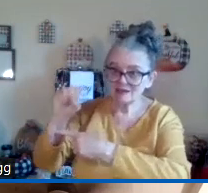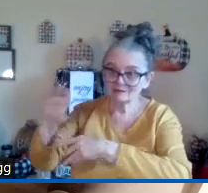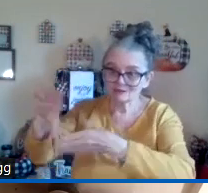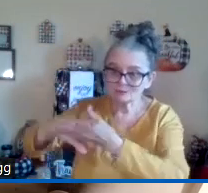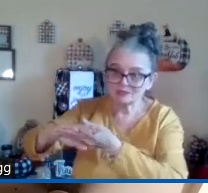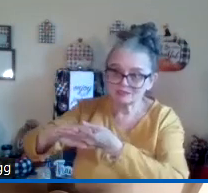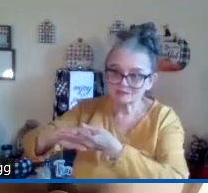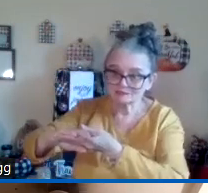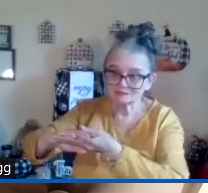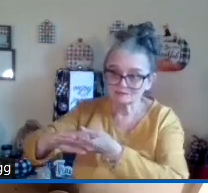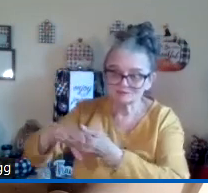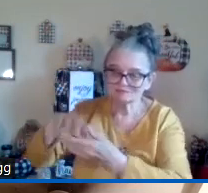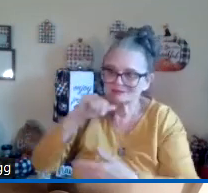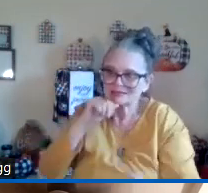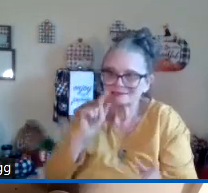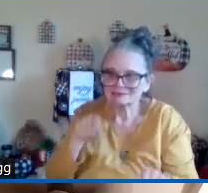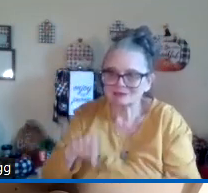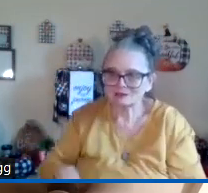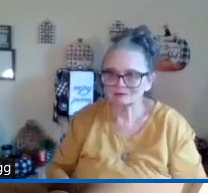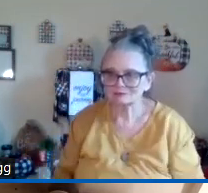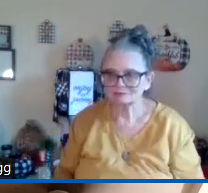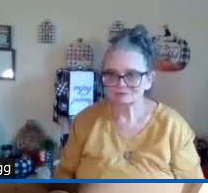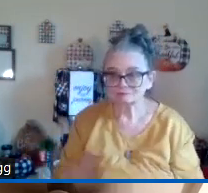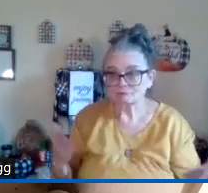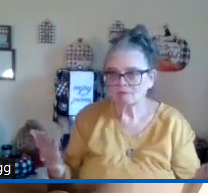All right, 29.